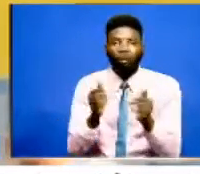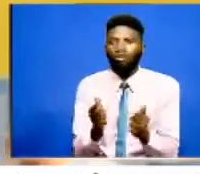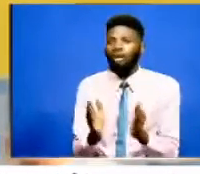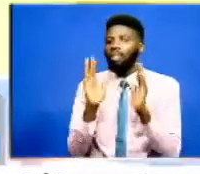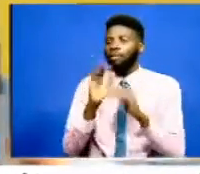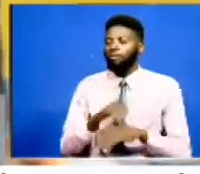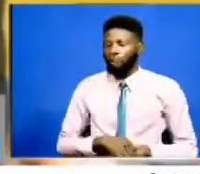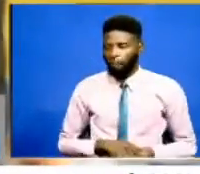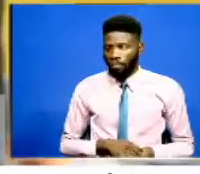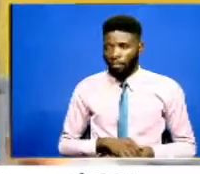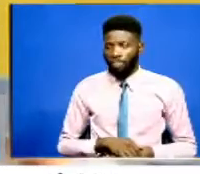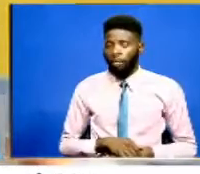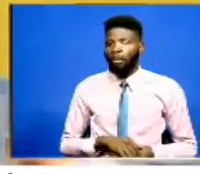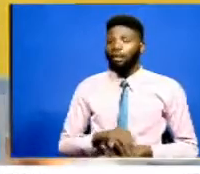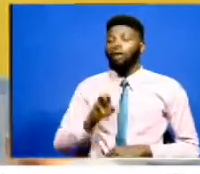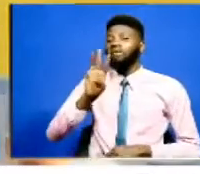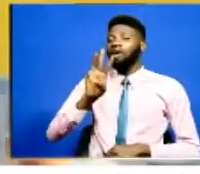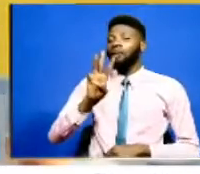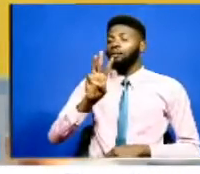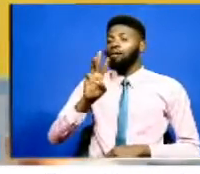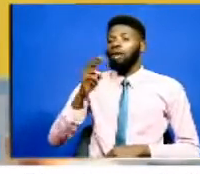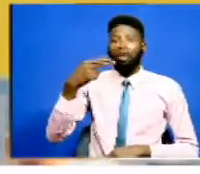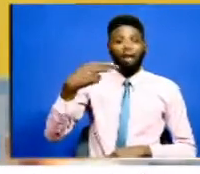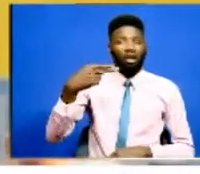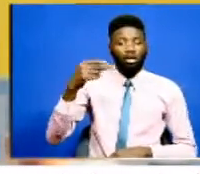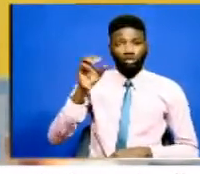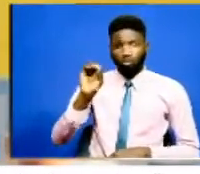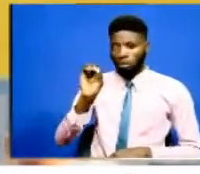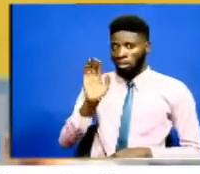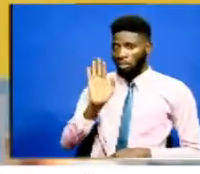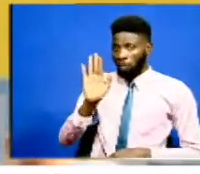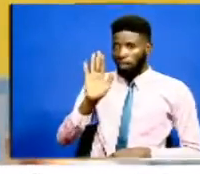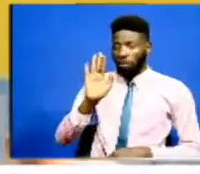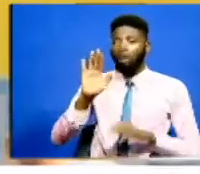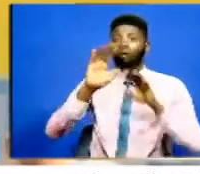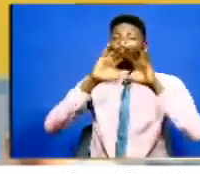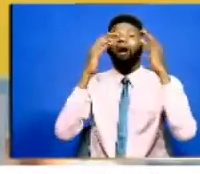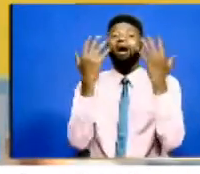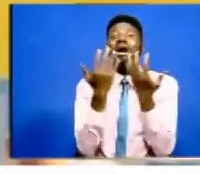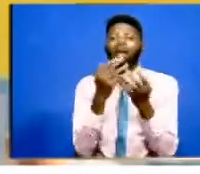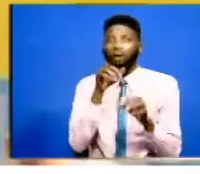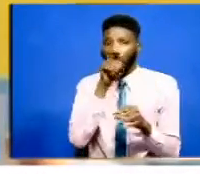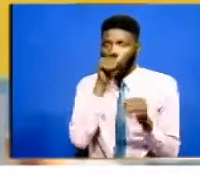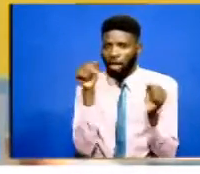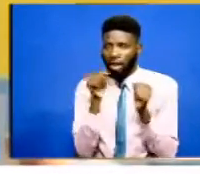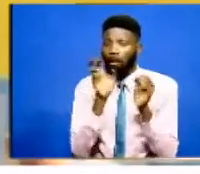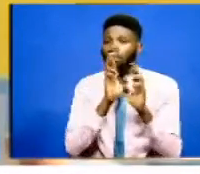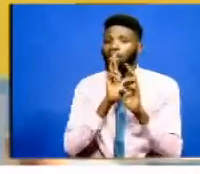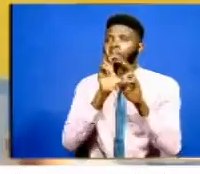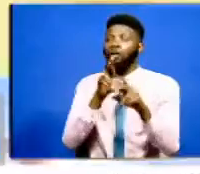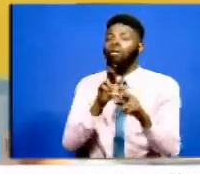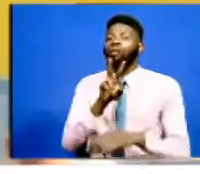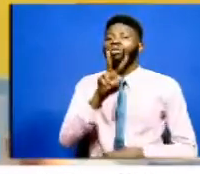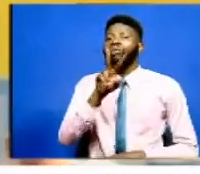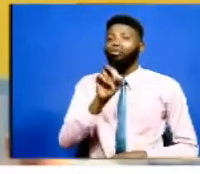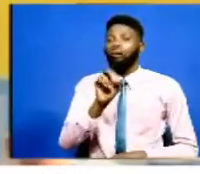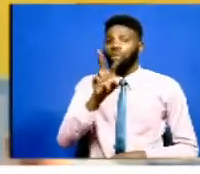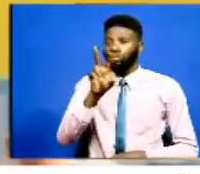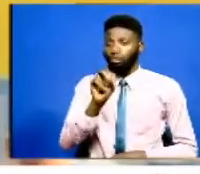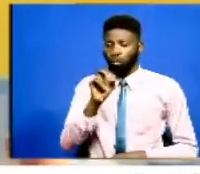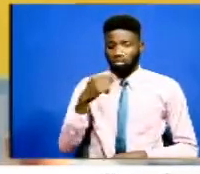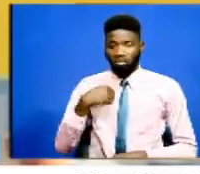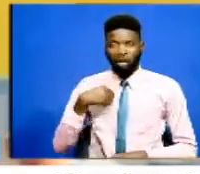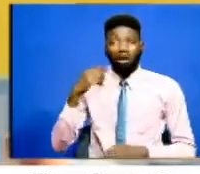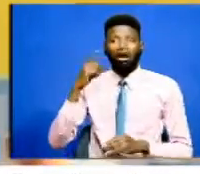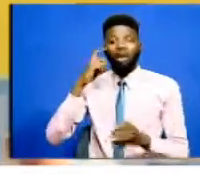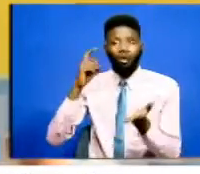According to the World Health Organization's World Malaria Report 2020, and I recognize and